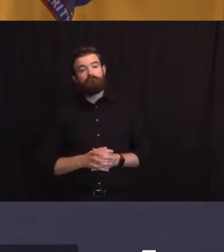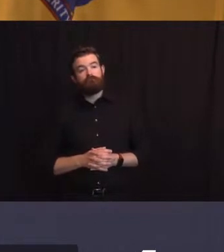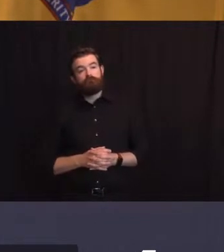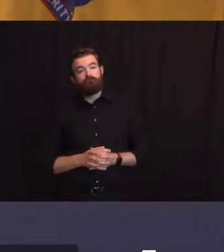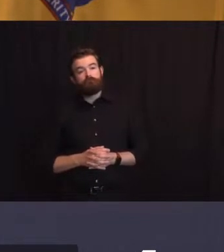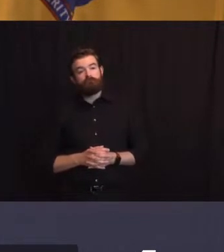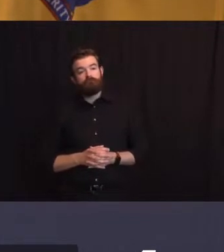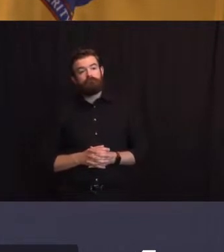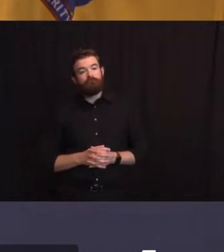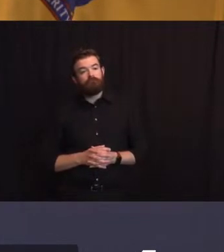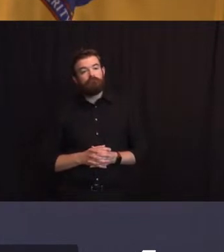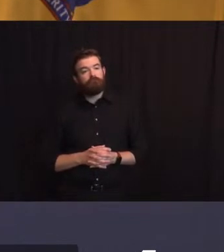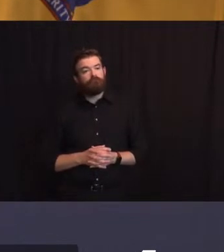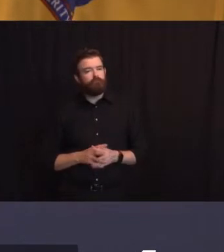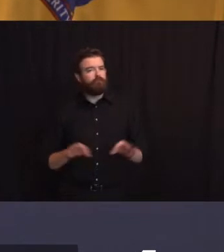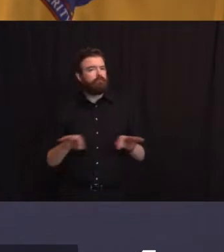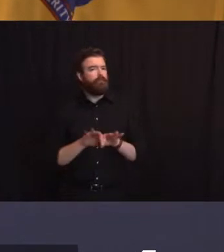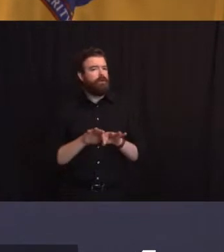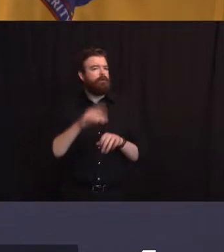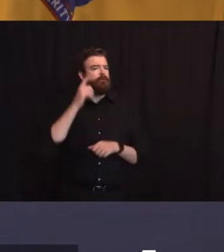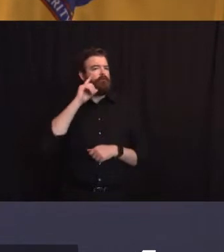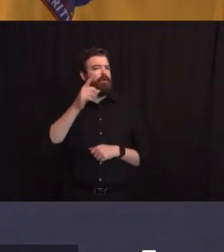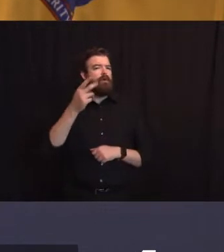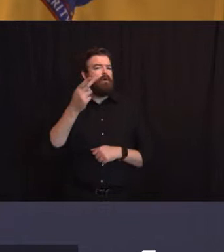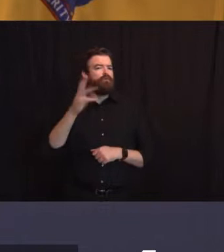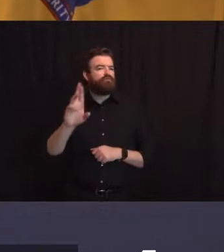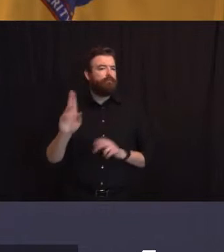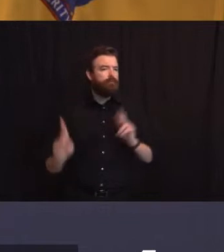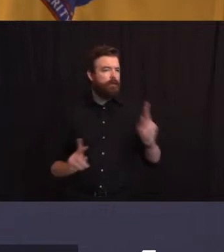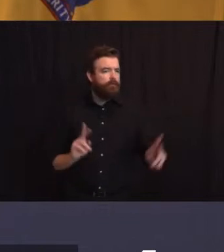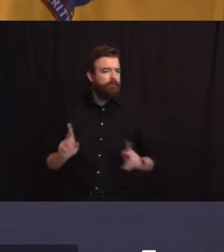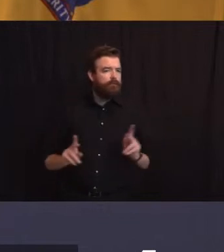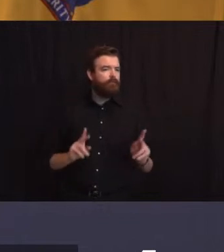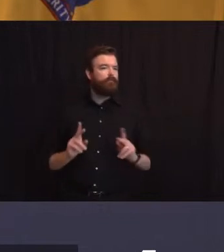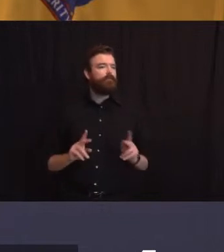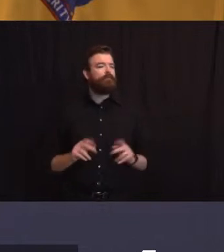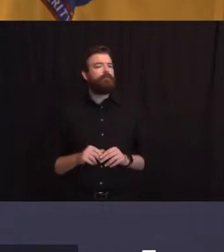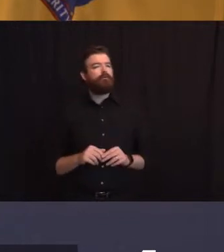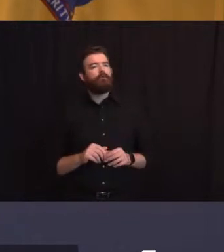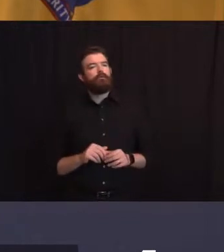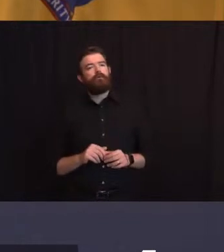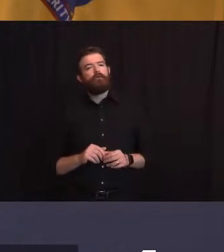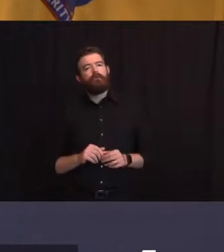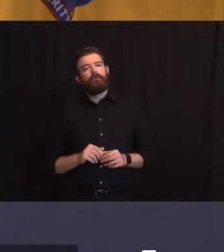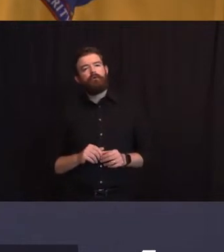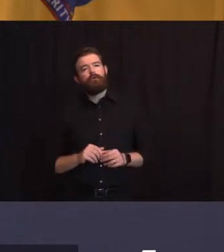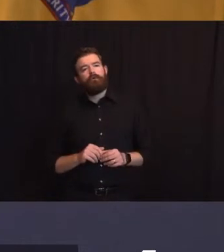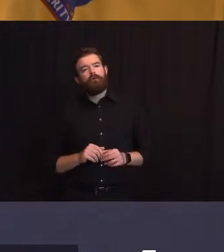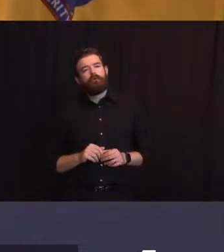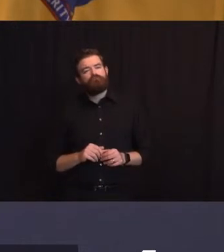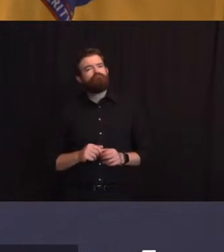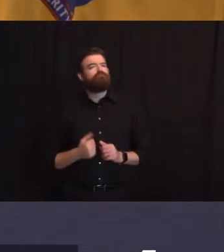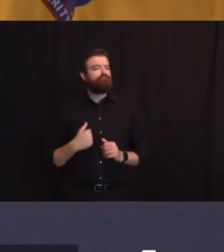resources, personnel, workplace behavior, et cetera, that's really impressive, I have to say.